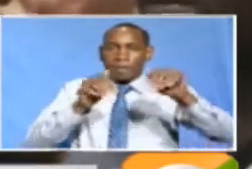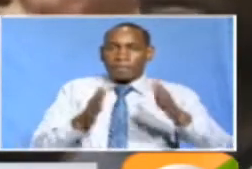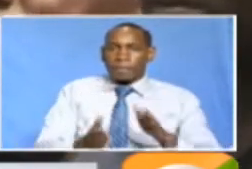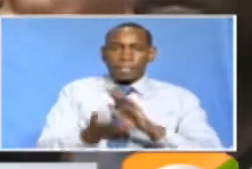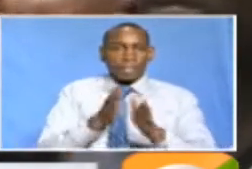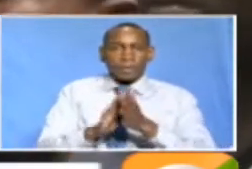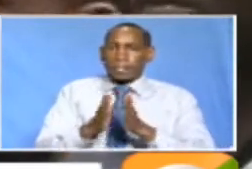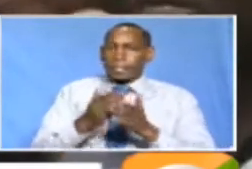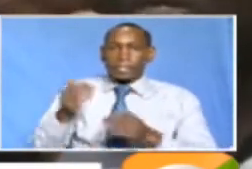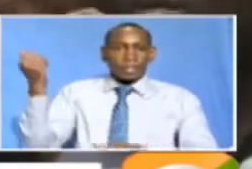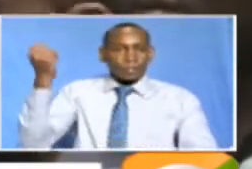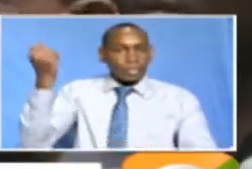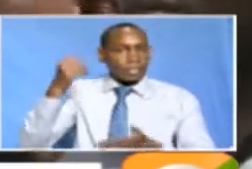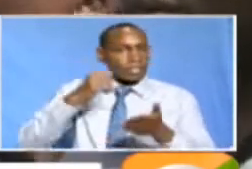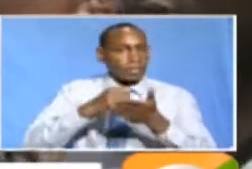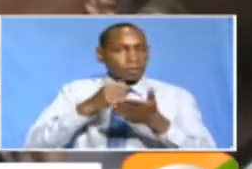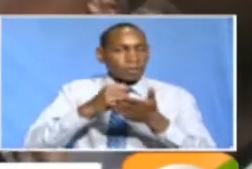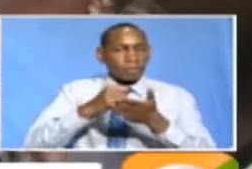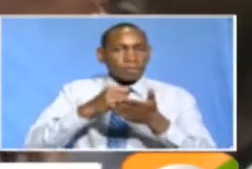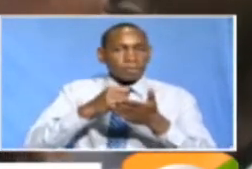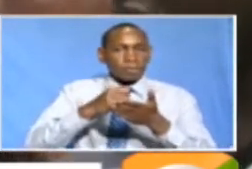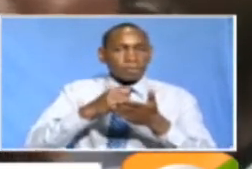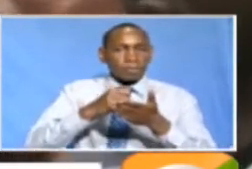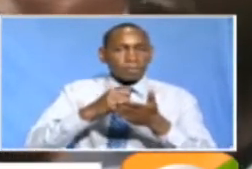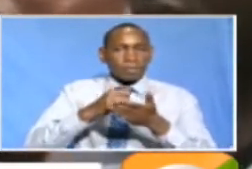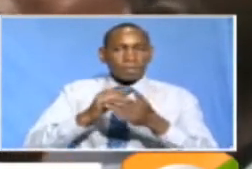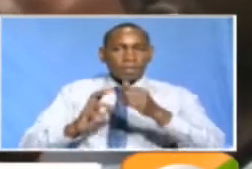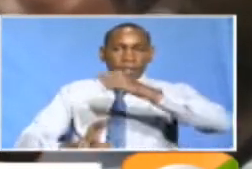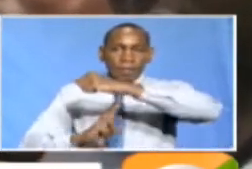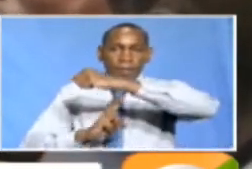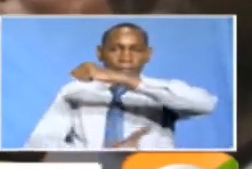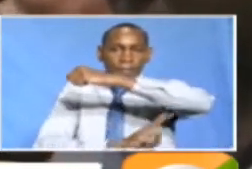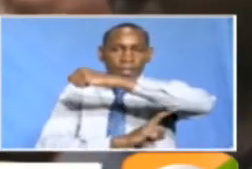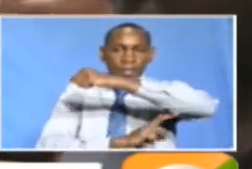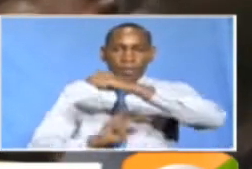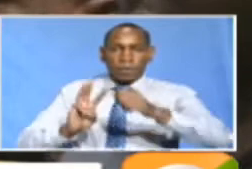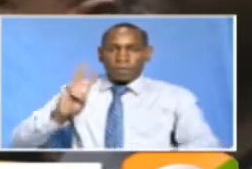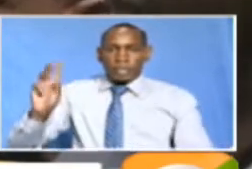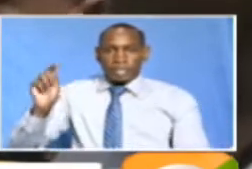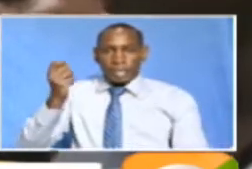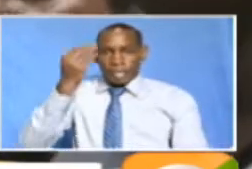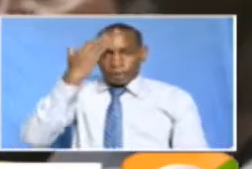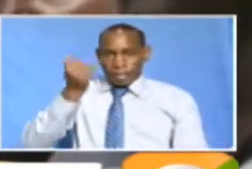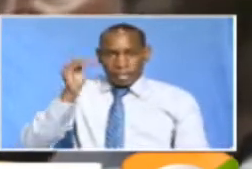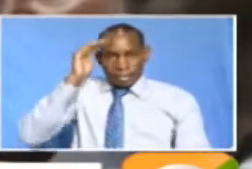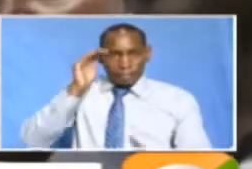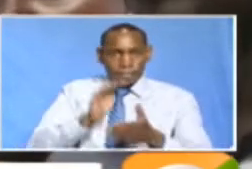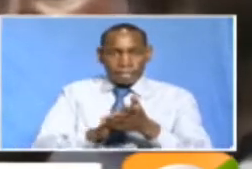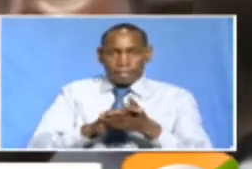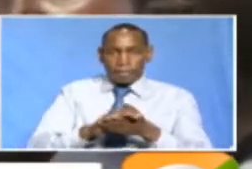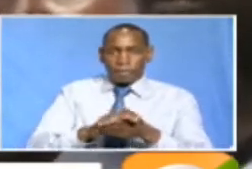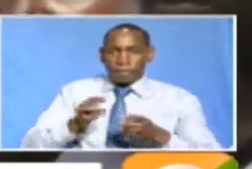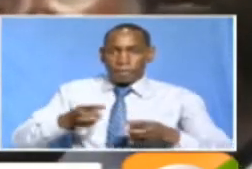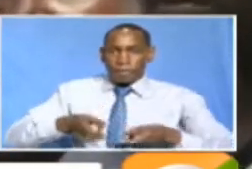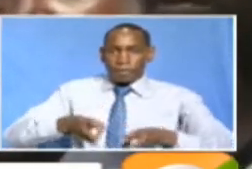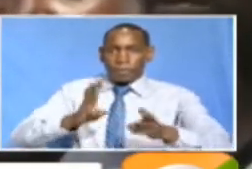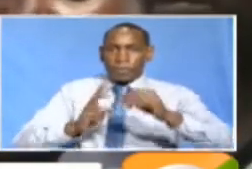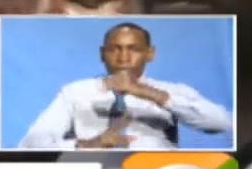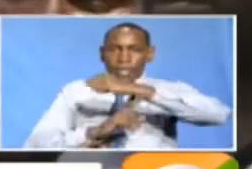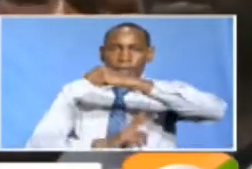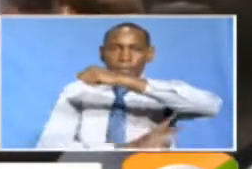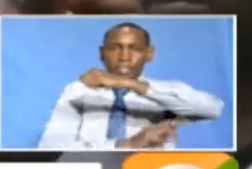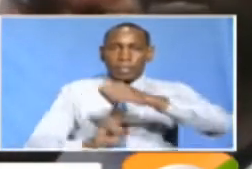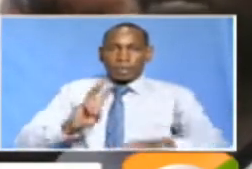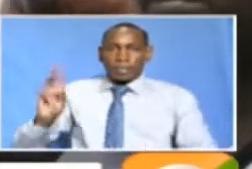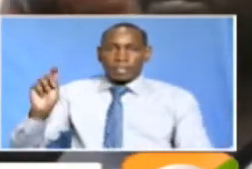they do not want any politics around that weighbridge by West Kenya, because they believe the weighbridge by the West Kenya Sugar